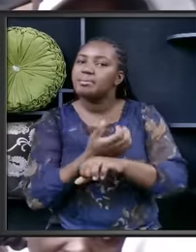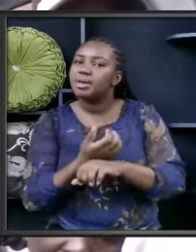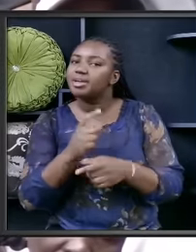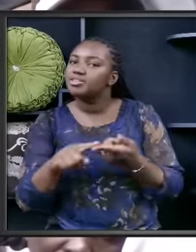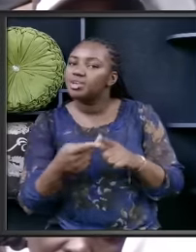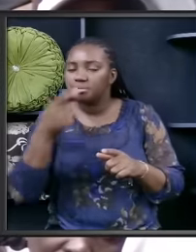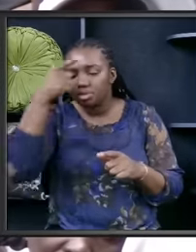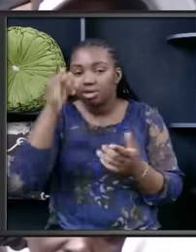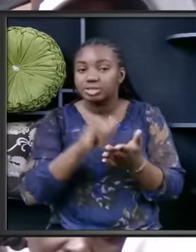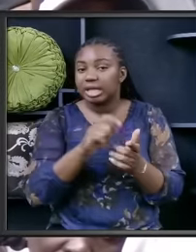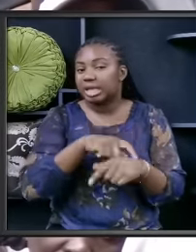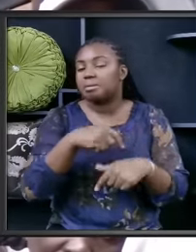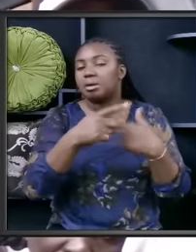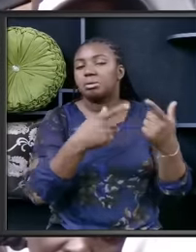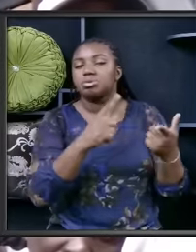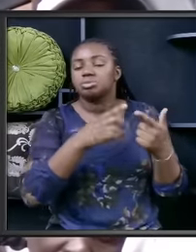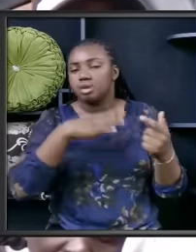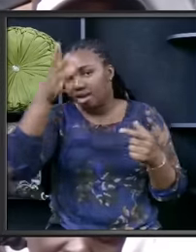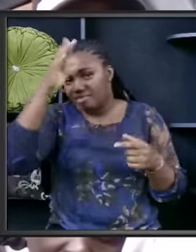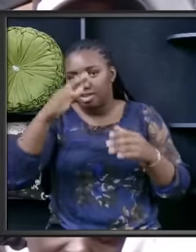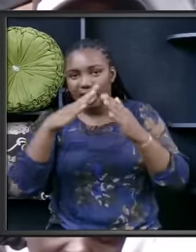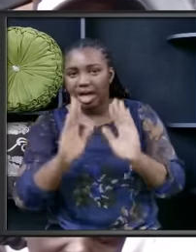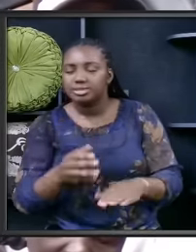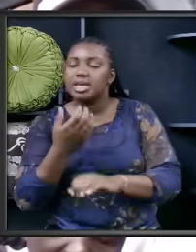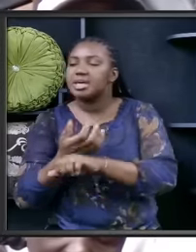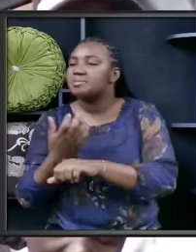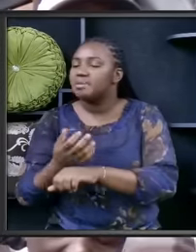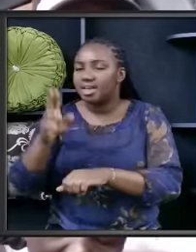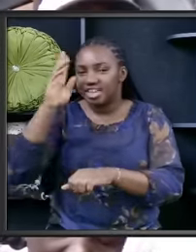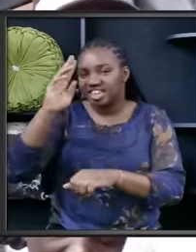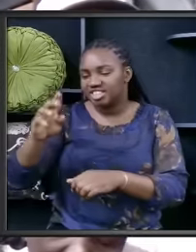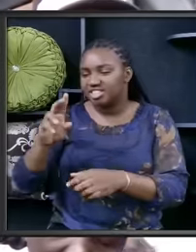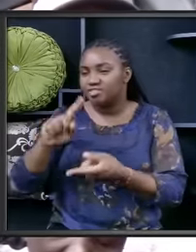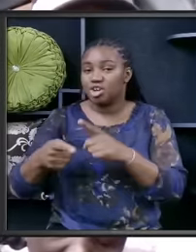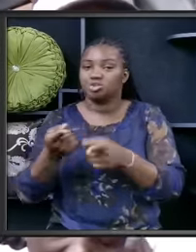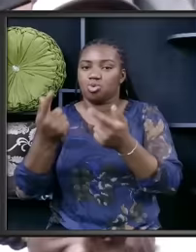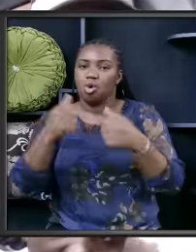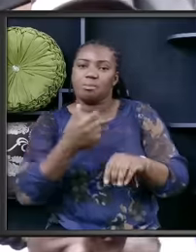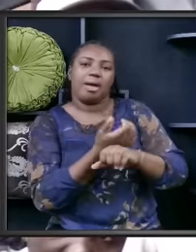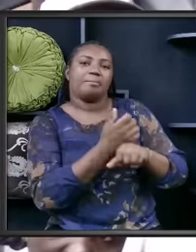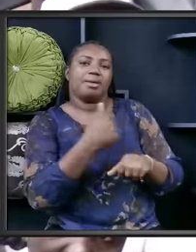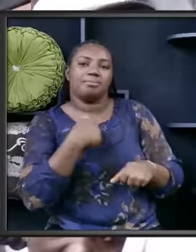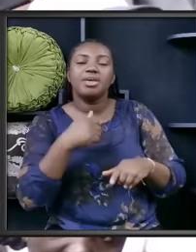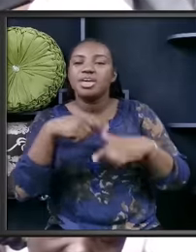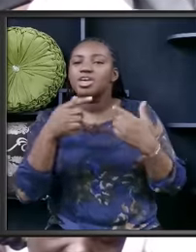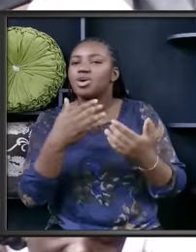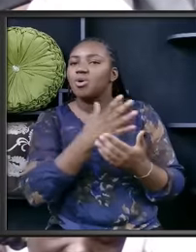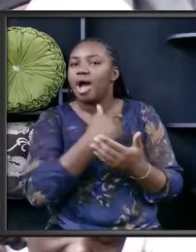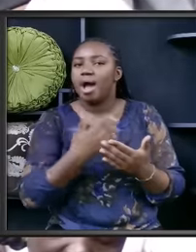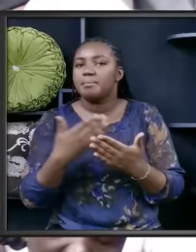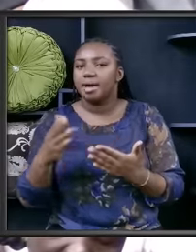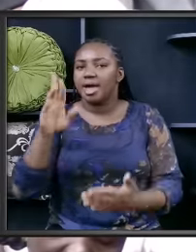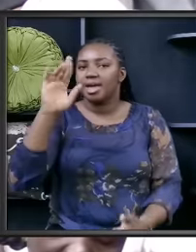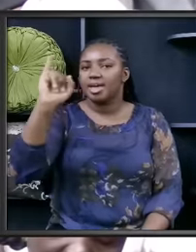because that time I don't go my papa house. You can't go begging friends. Make them come beg me for my papa house. Now you go buy gold for